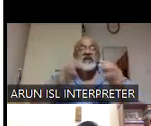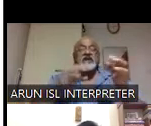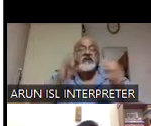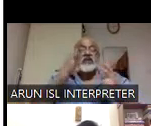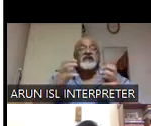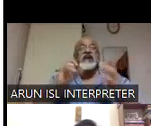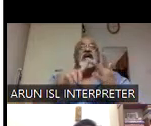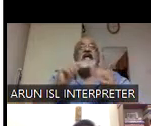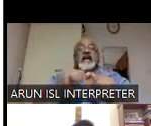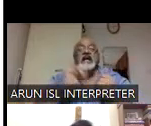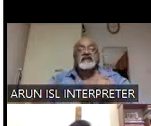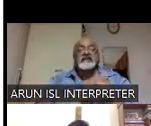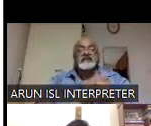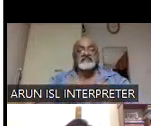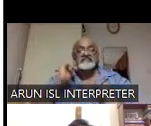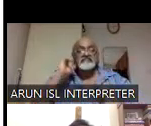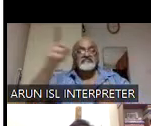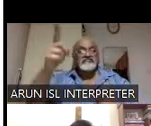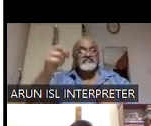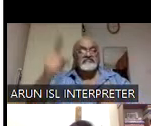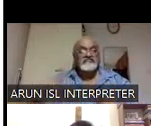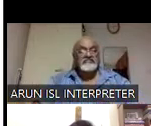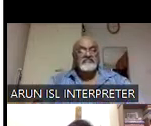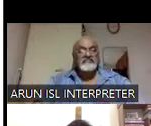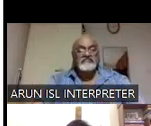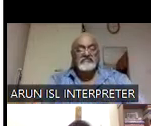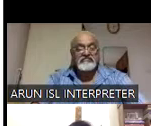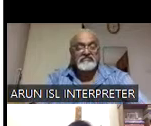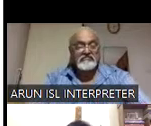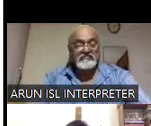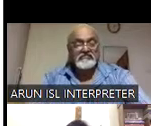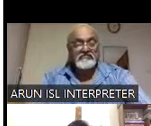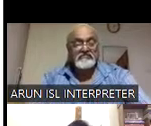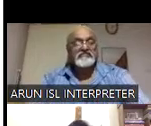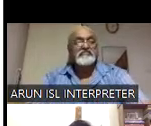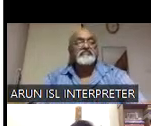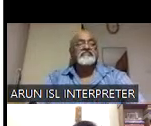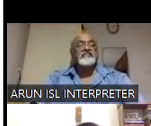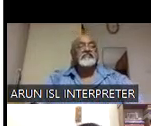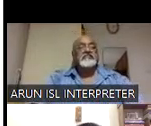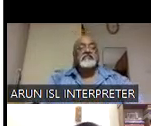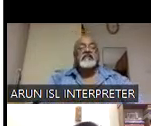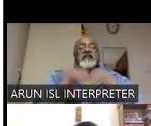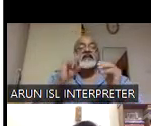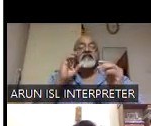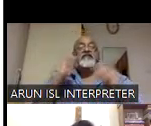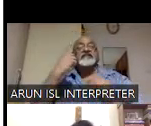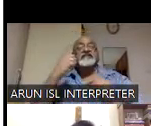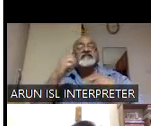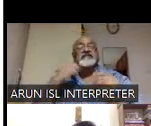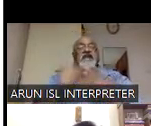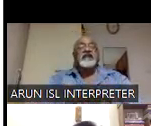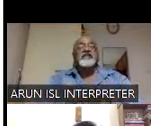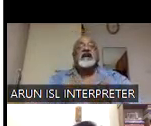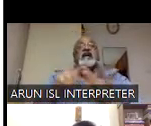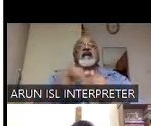servant, join the Indian bureaucracy, and I did qualify the examination in my first attempt, and I was all